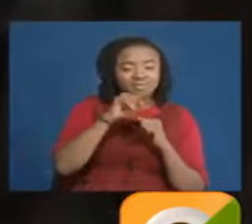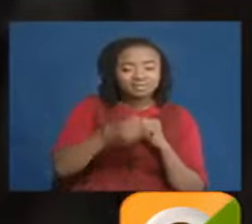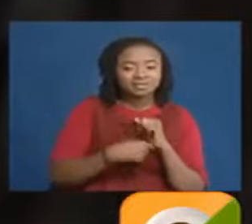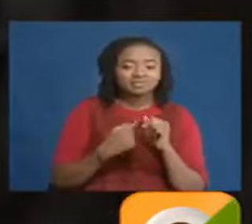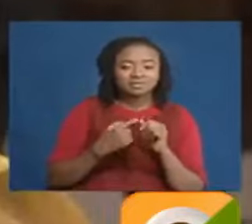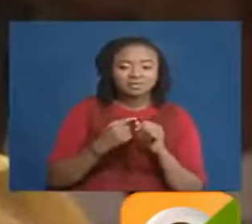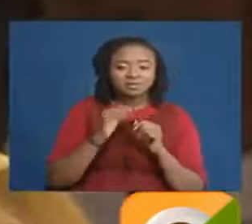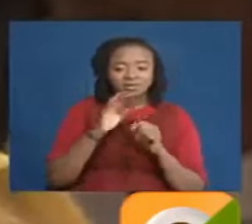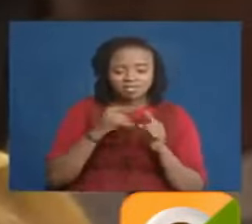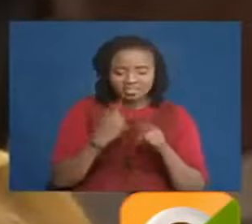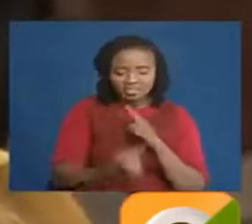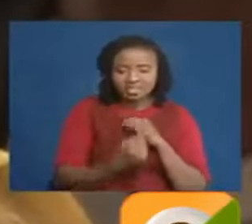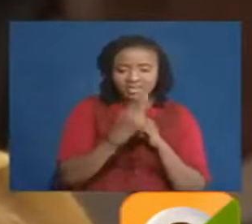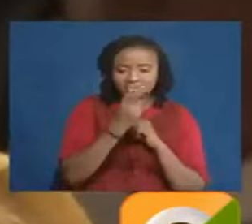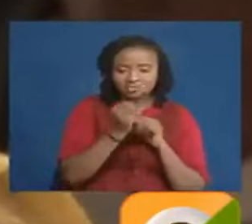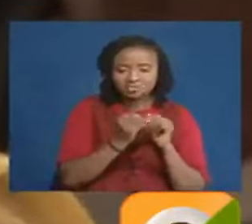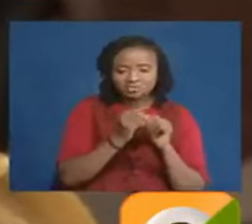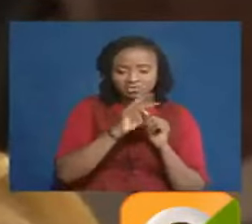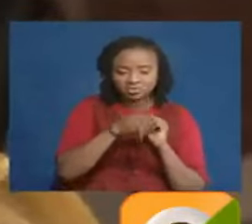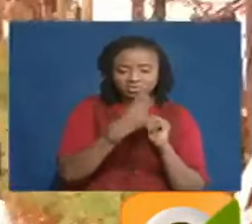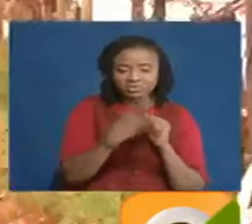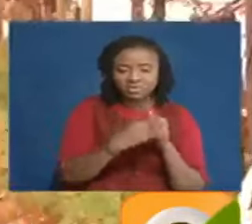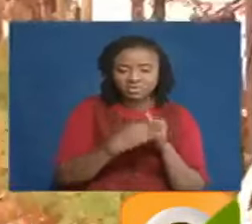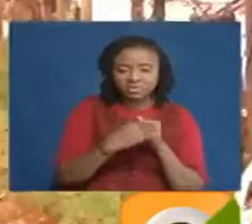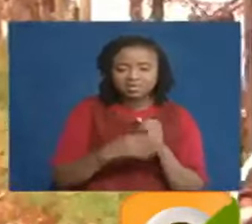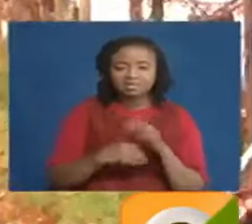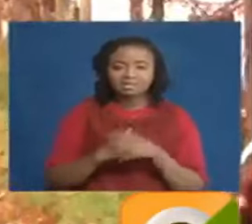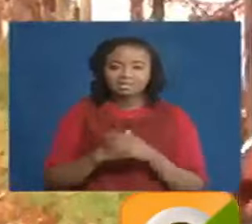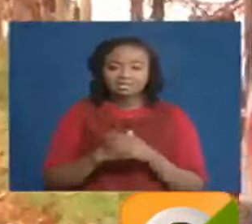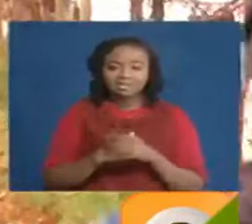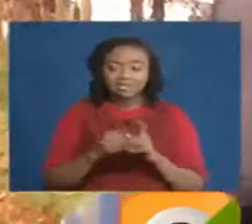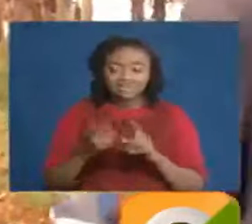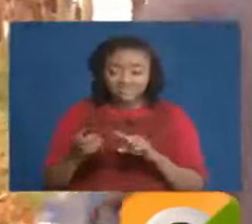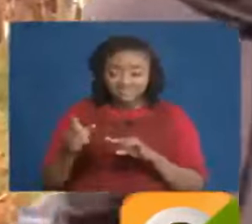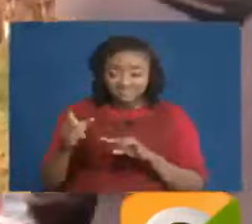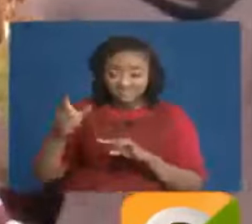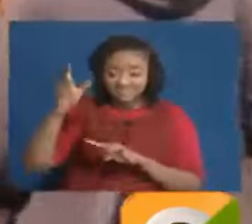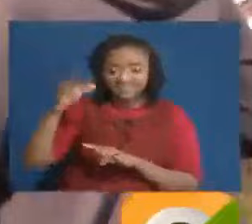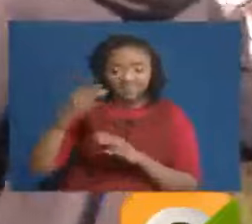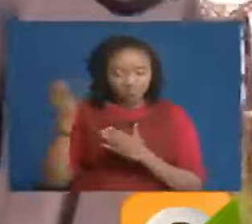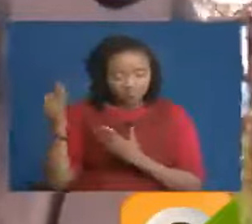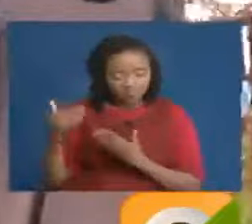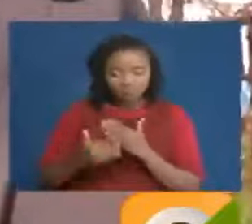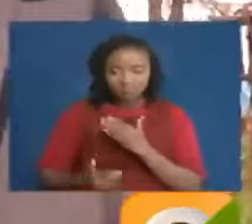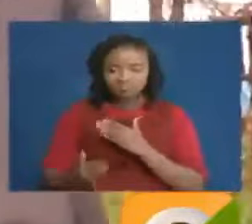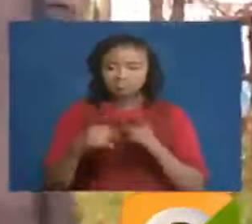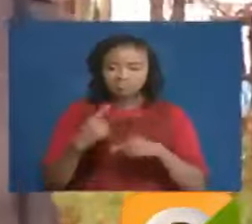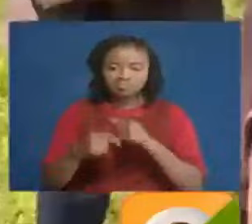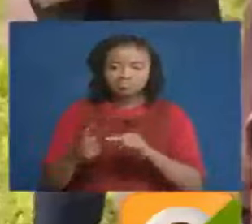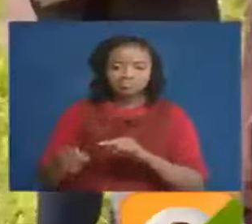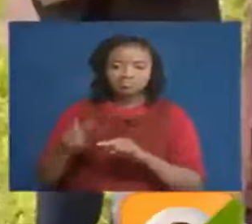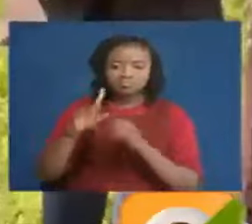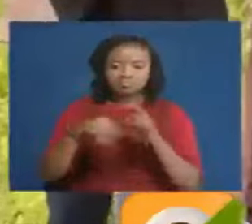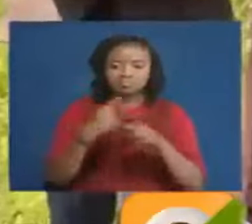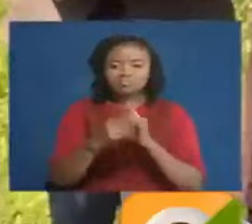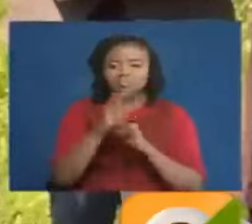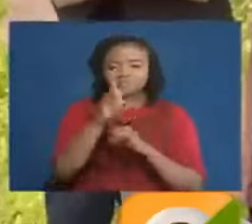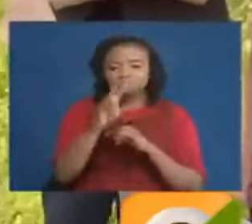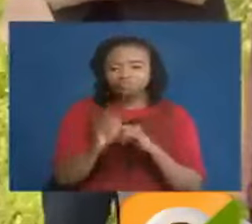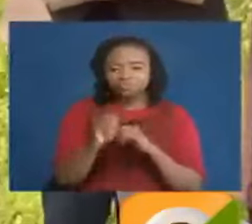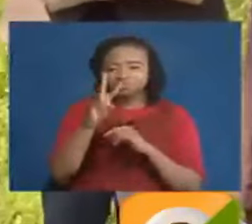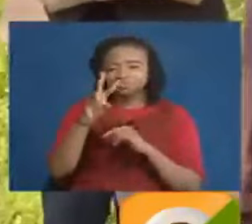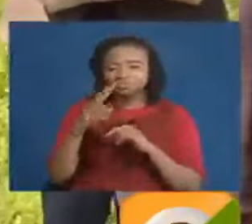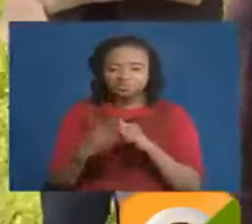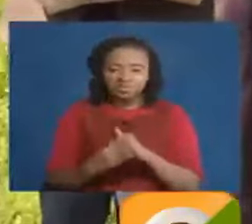538,220 from the 2009 census. These numbers are expected to grow significantly by 2029, this